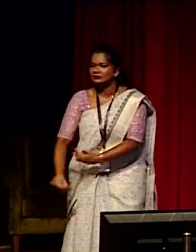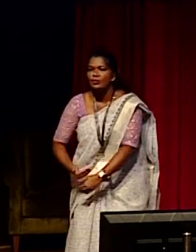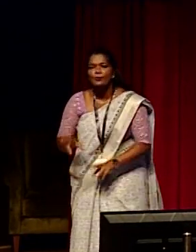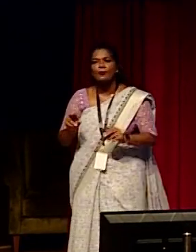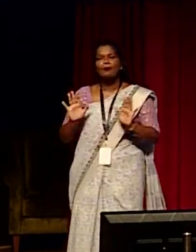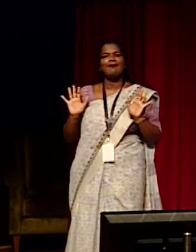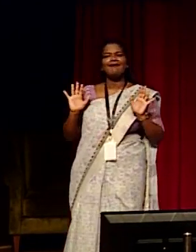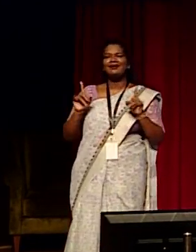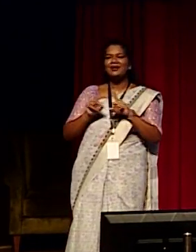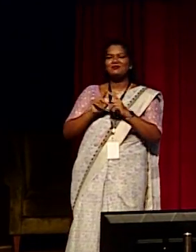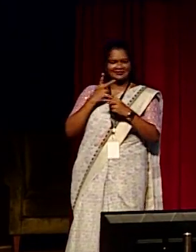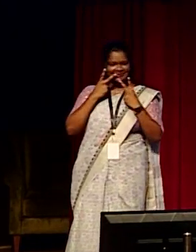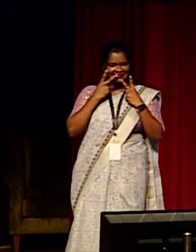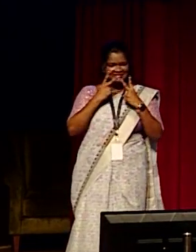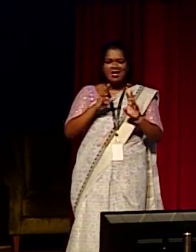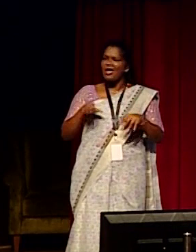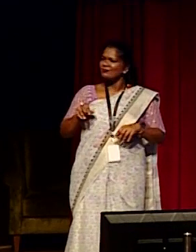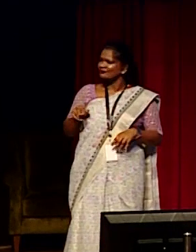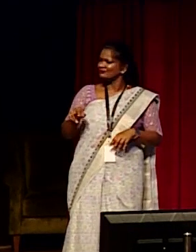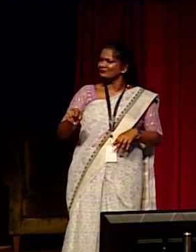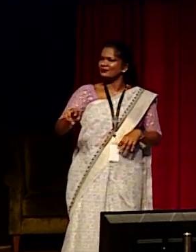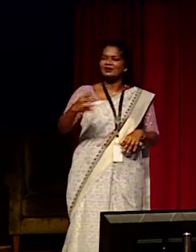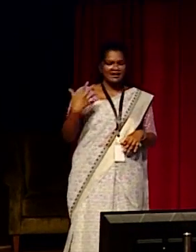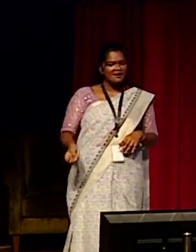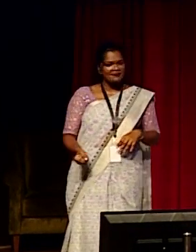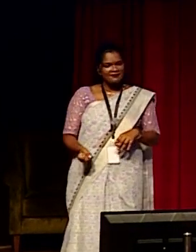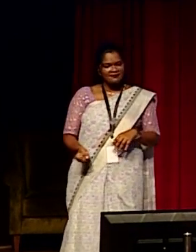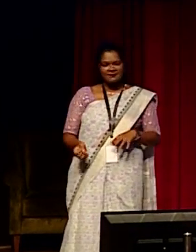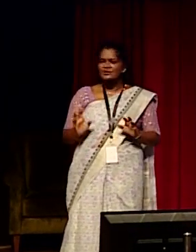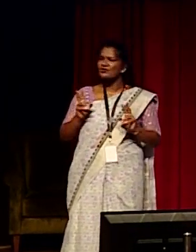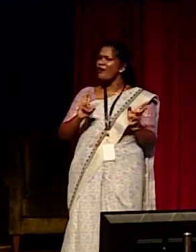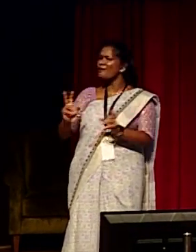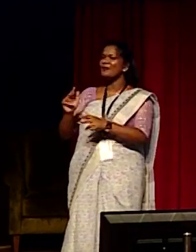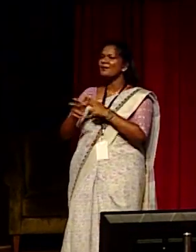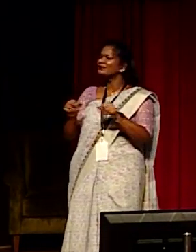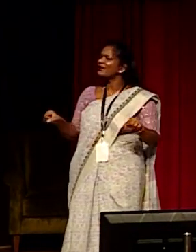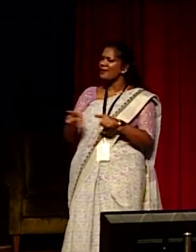I'm quite certain you would not have been able to make out the limbs.